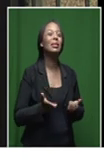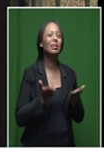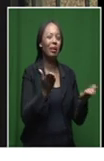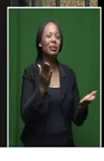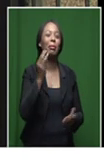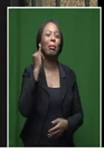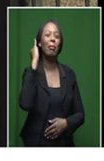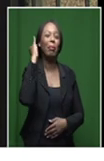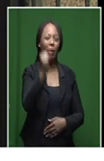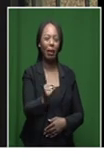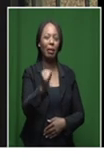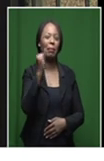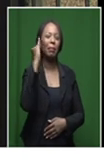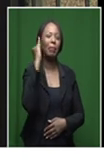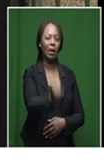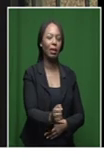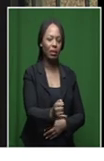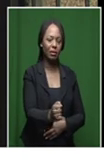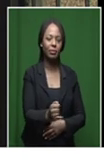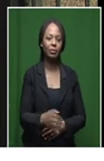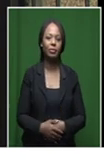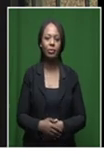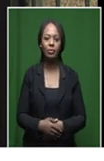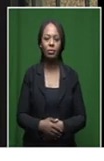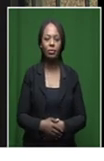This clinic business.